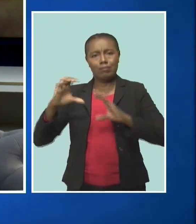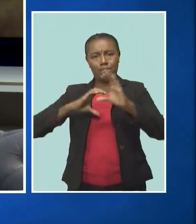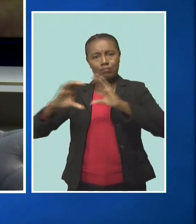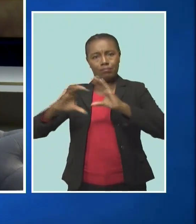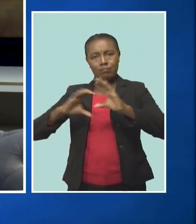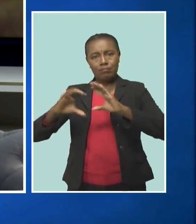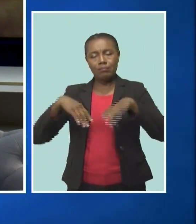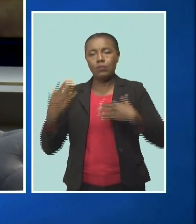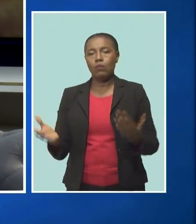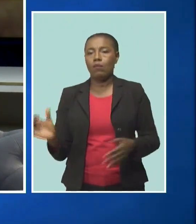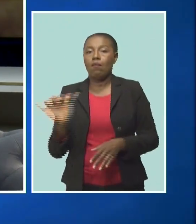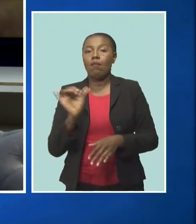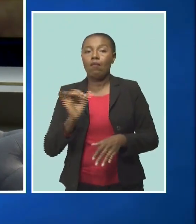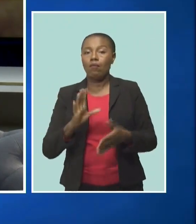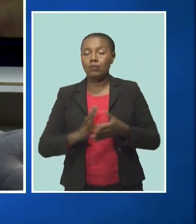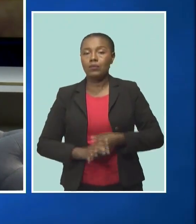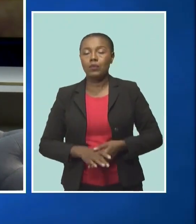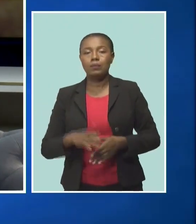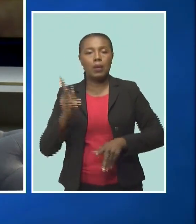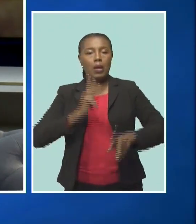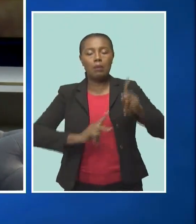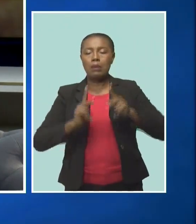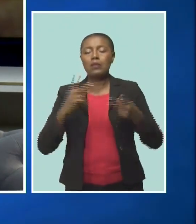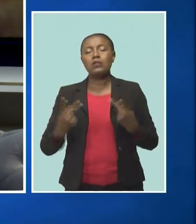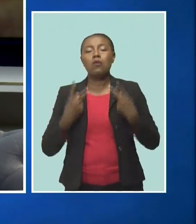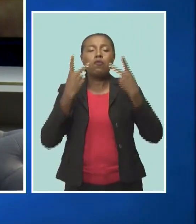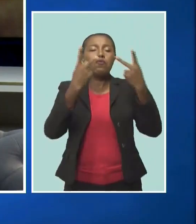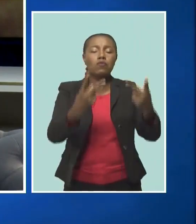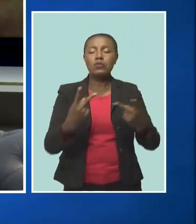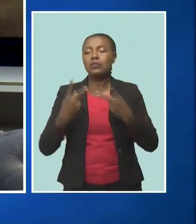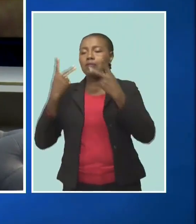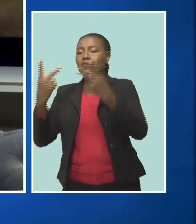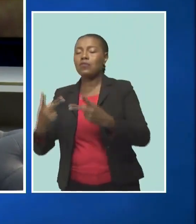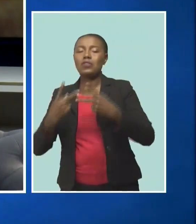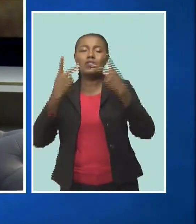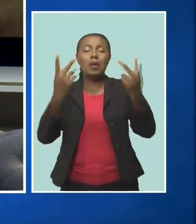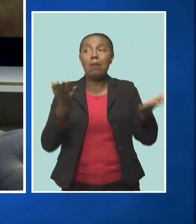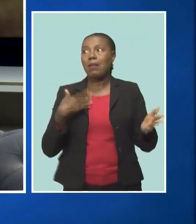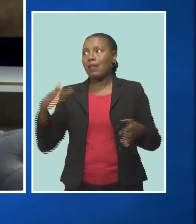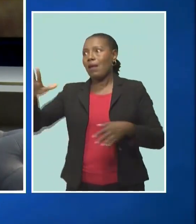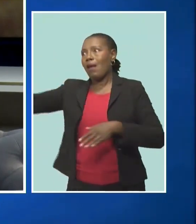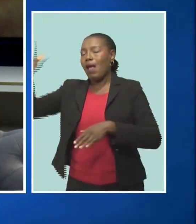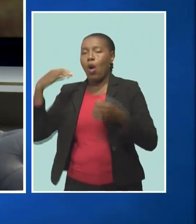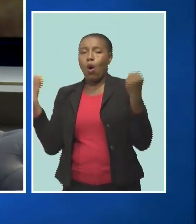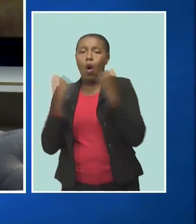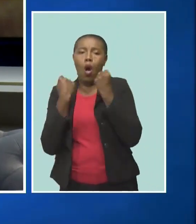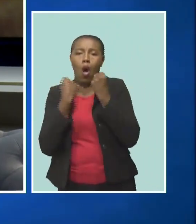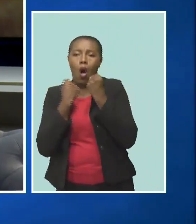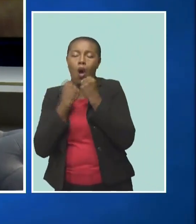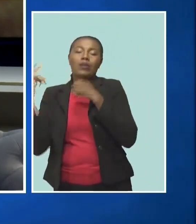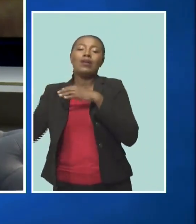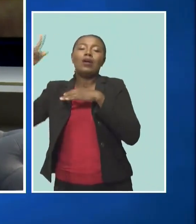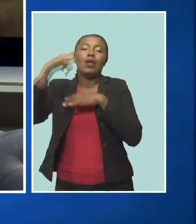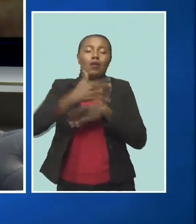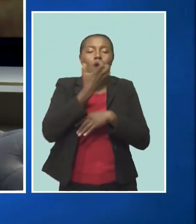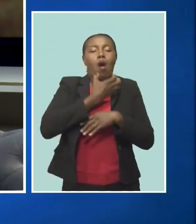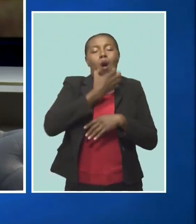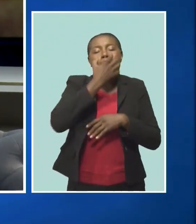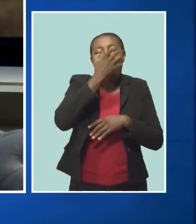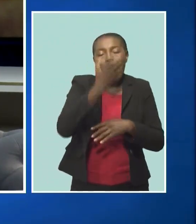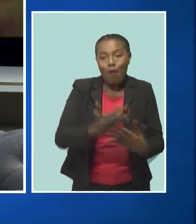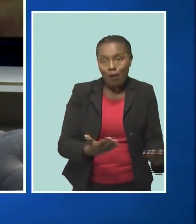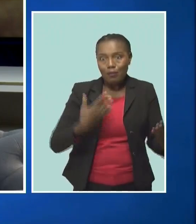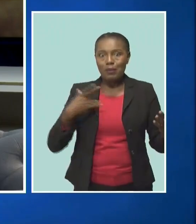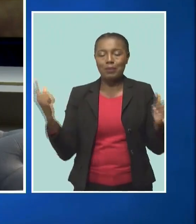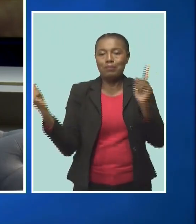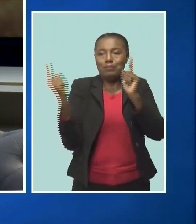And also, for those persons who just visit us to get away from the cold, who, when we get the opportunity to